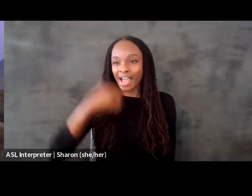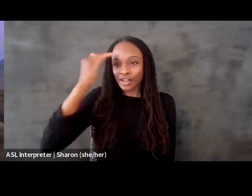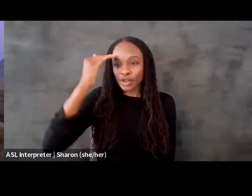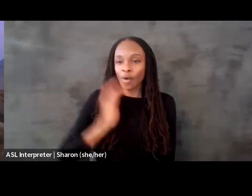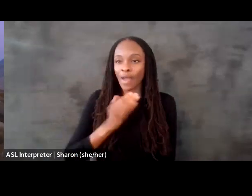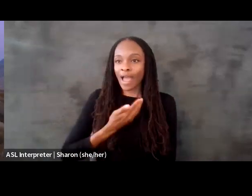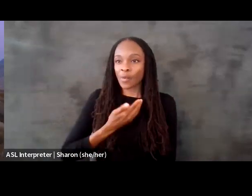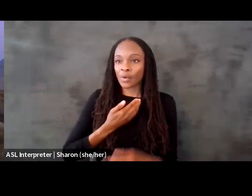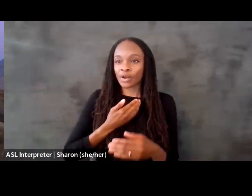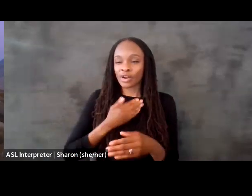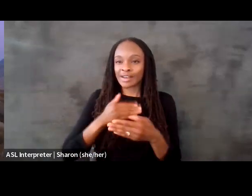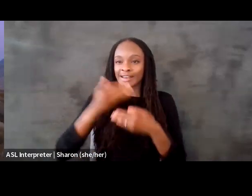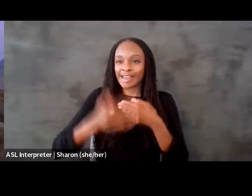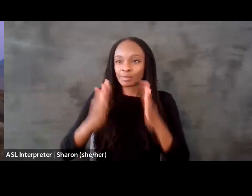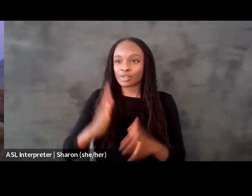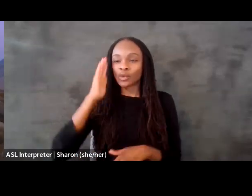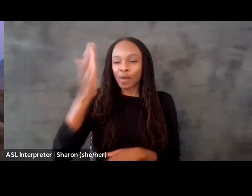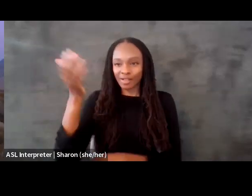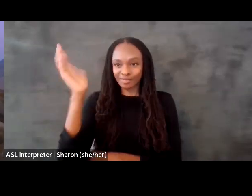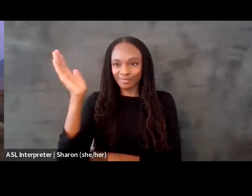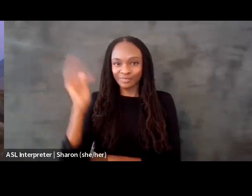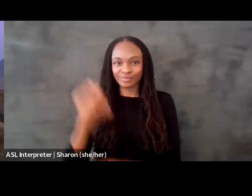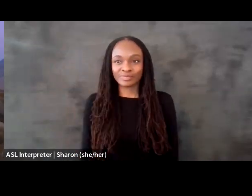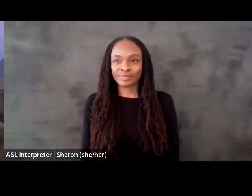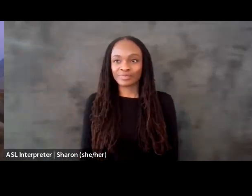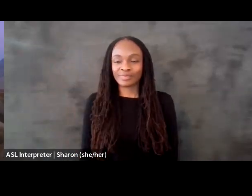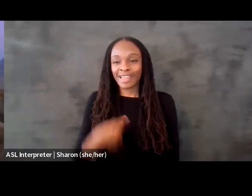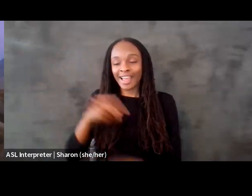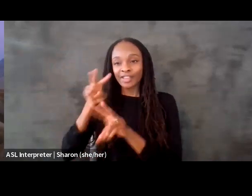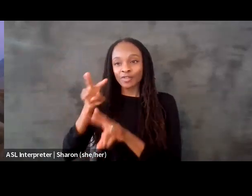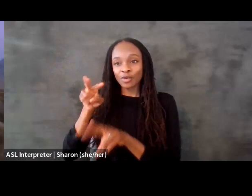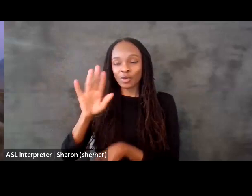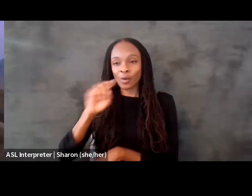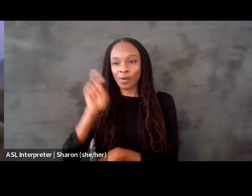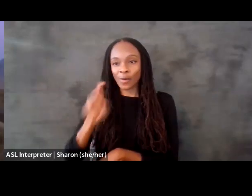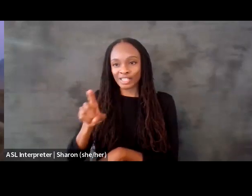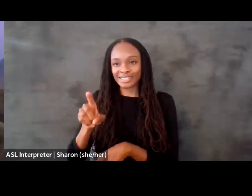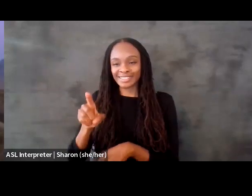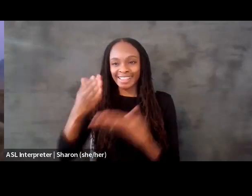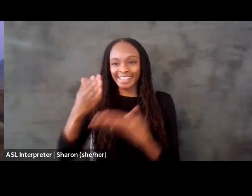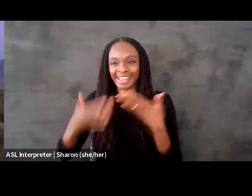next person will be talking. So I look forward to your questions at the end. Thank you.